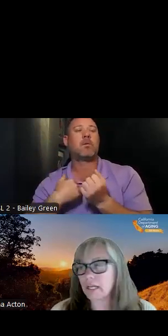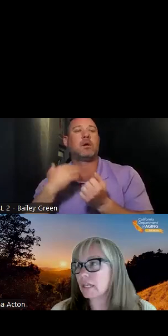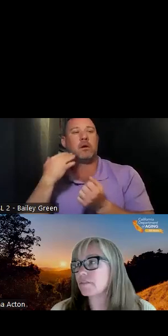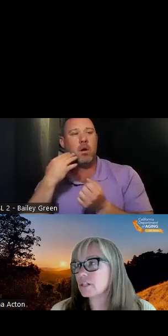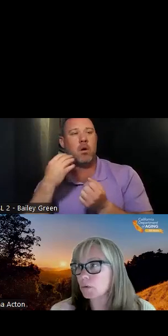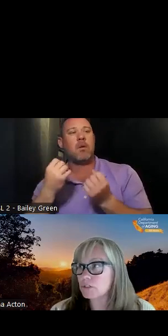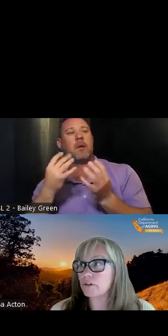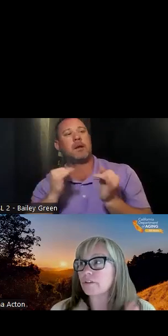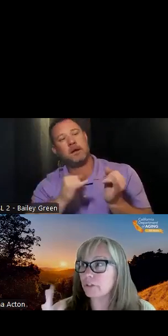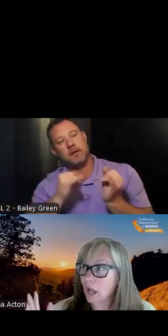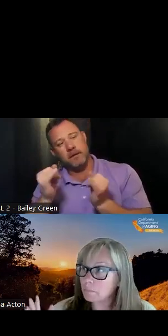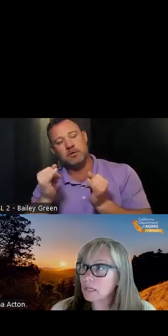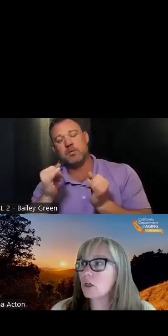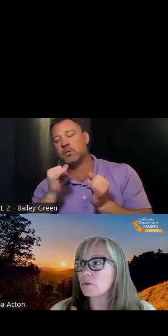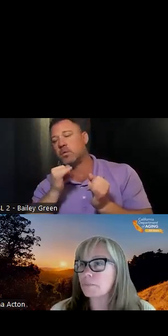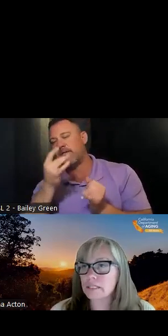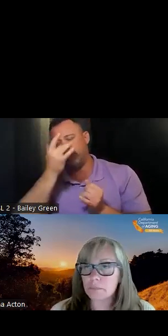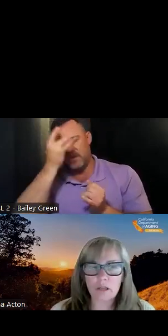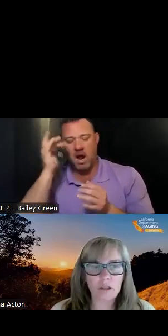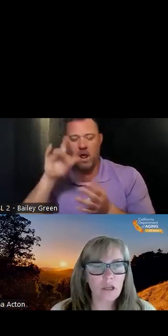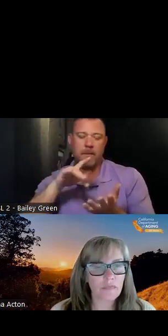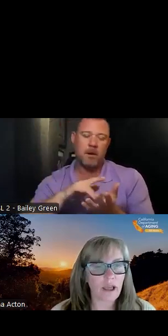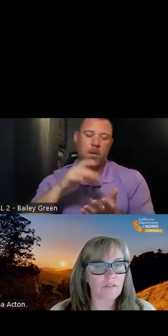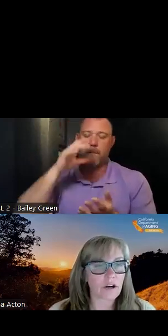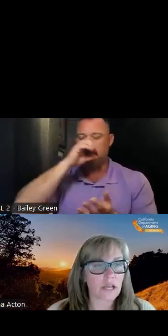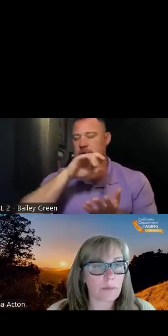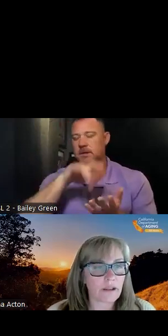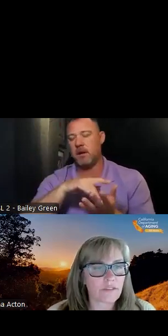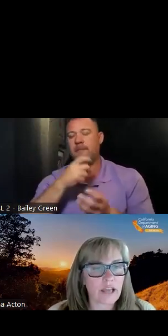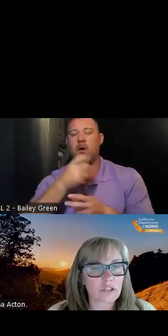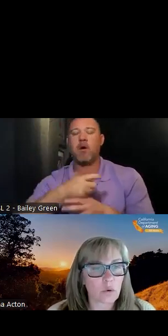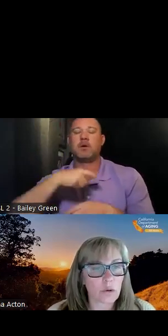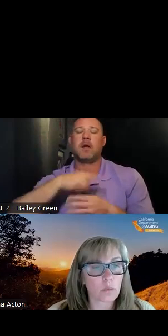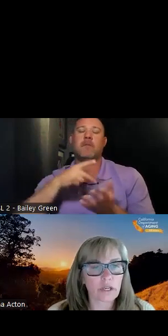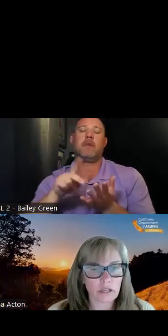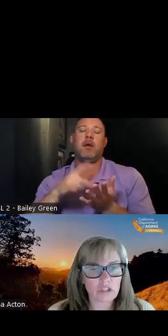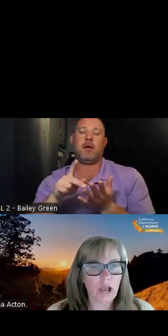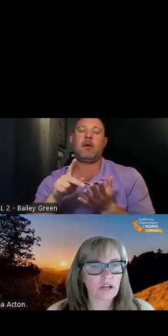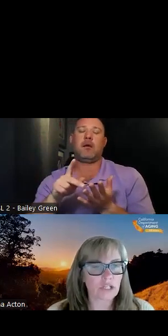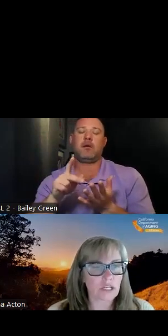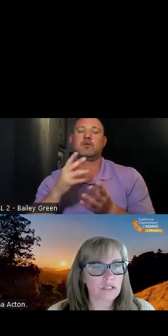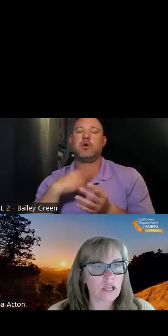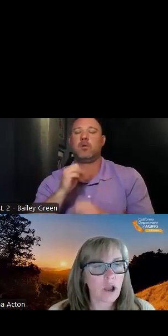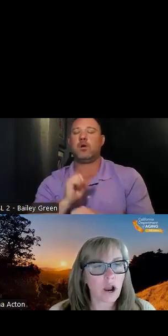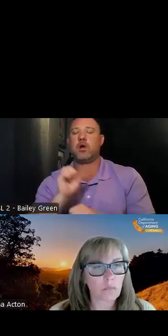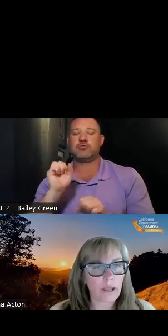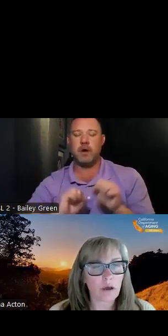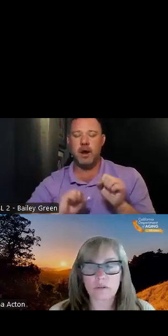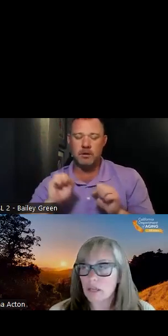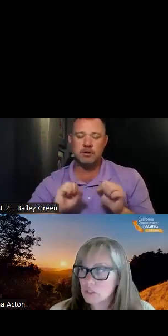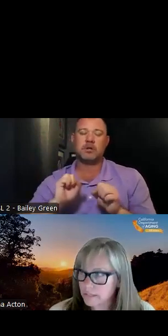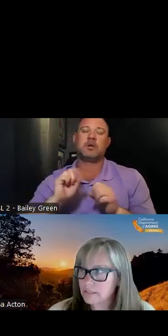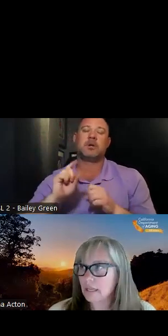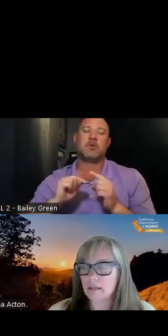there are many individuals that are in the forgotten middle or missing middle that have a hard time paying for that. And so we are working on strategies